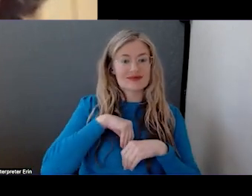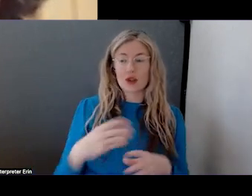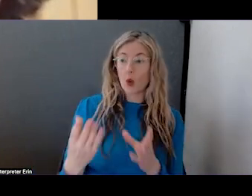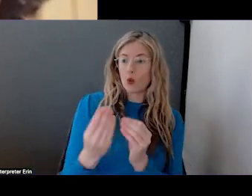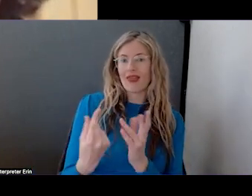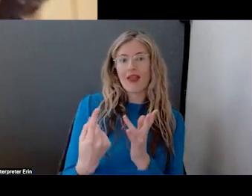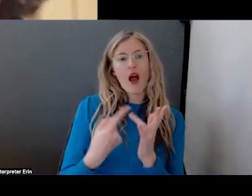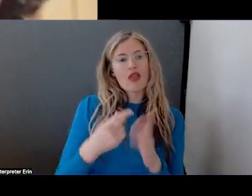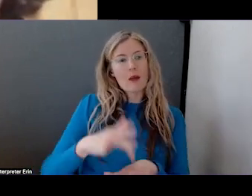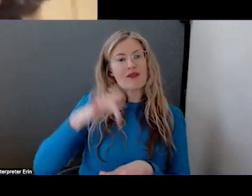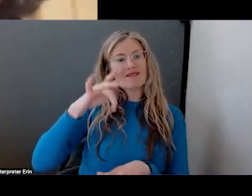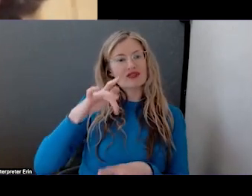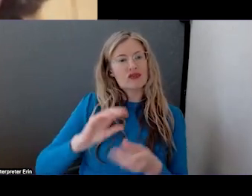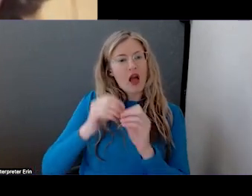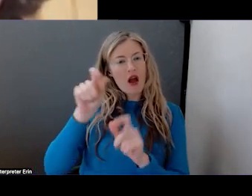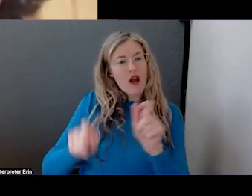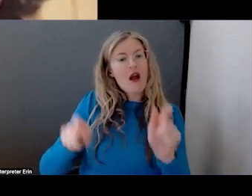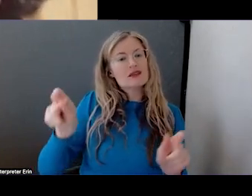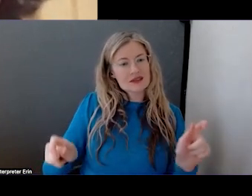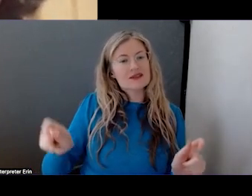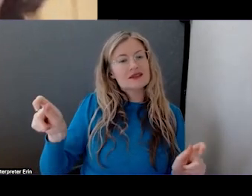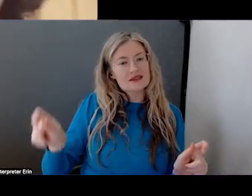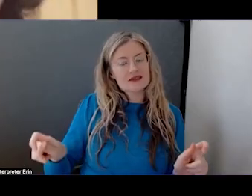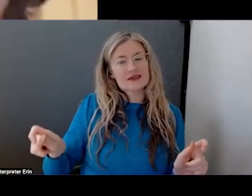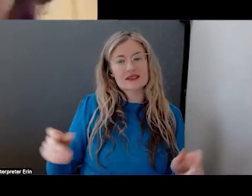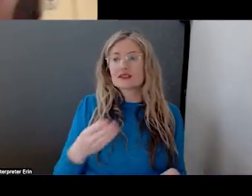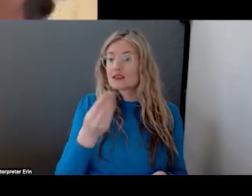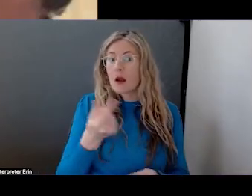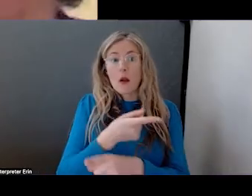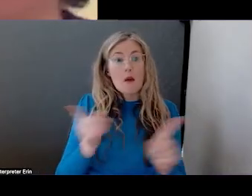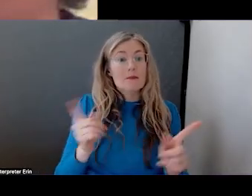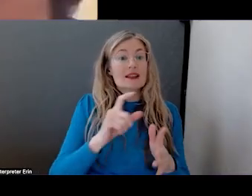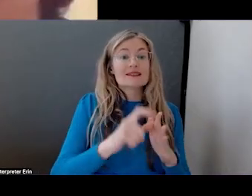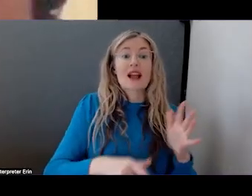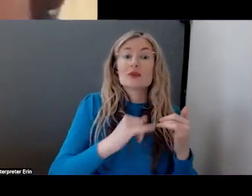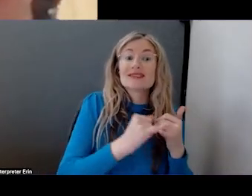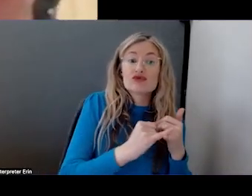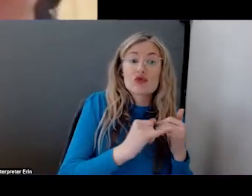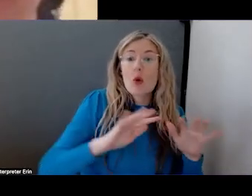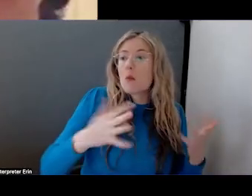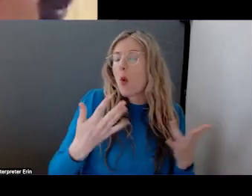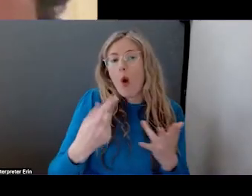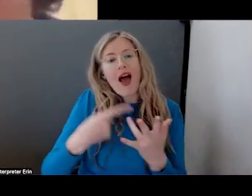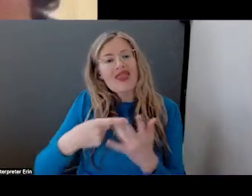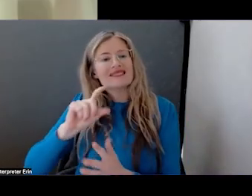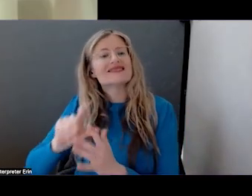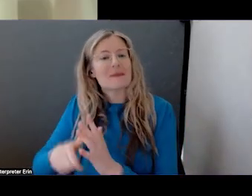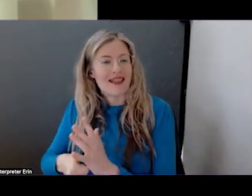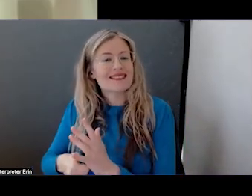artists Down, with the Down syndrome or other disabilities. This is what I take with